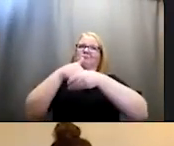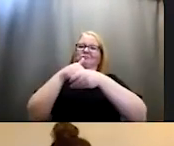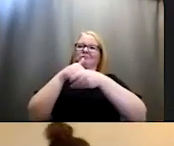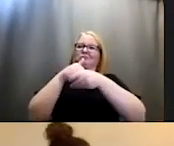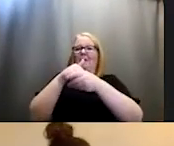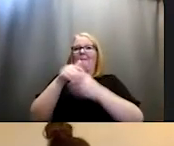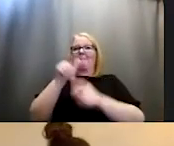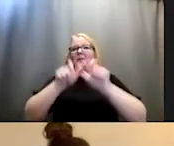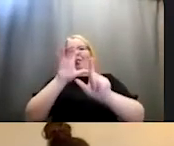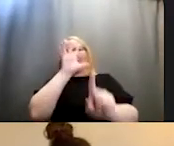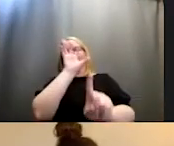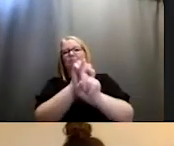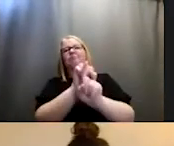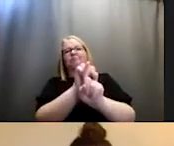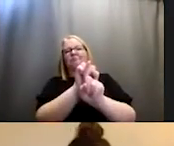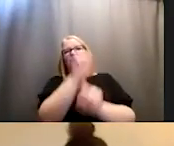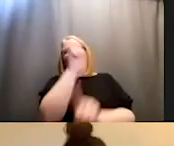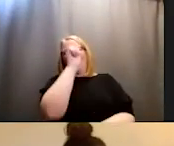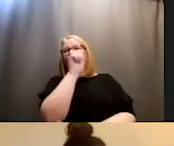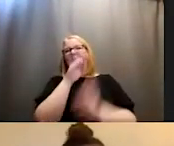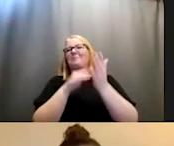recognizable from Quant fans.